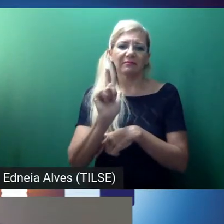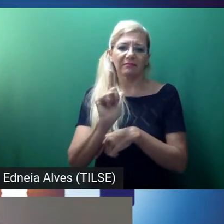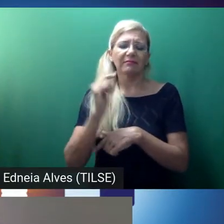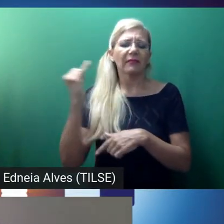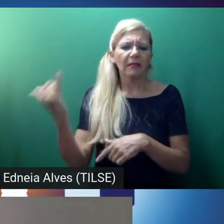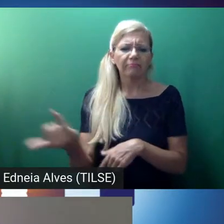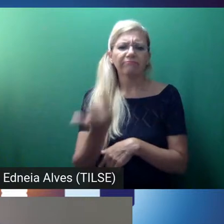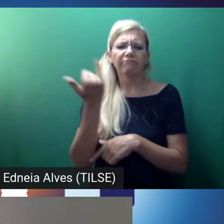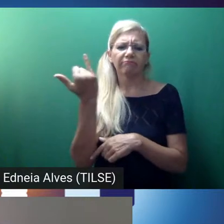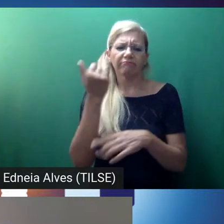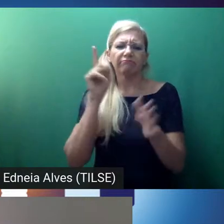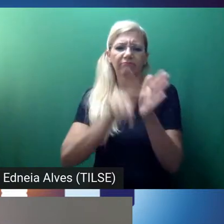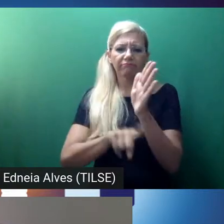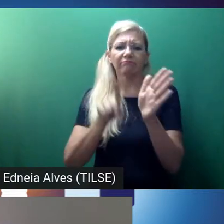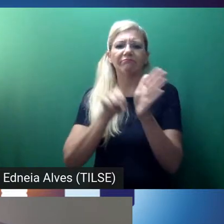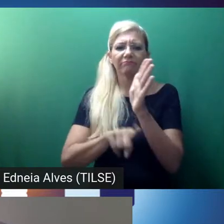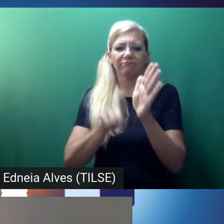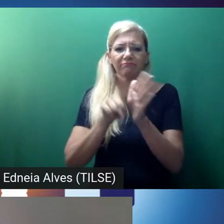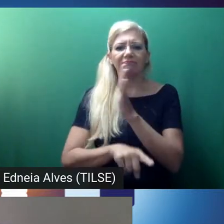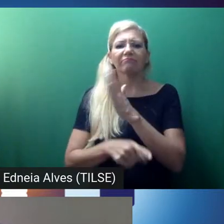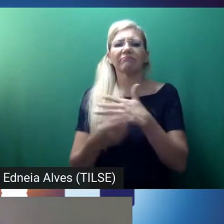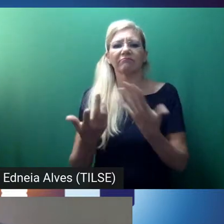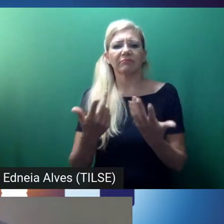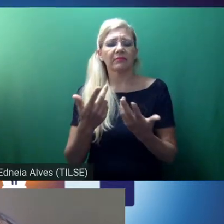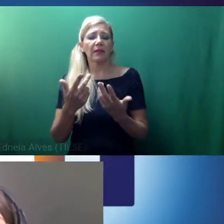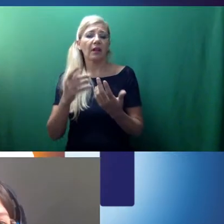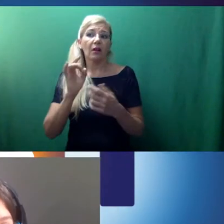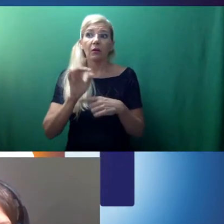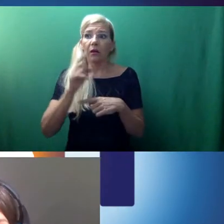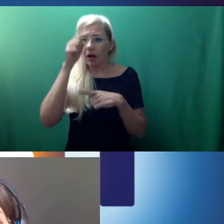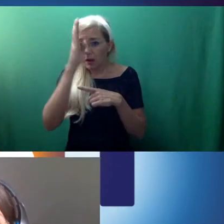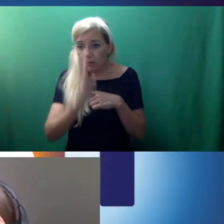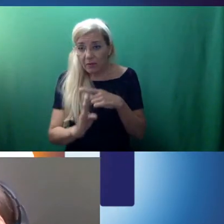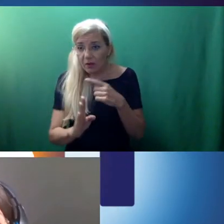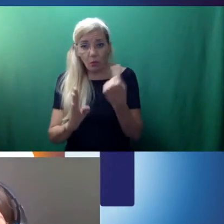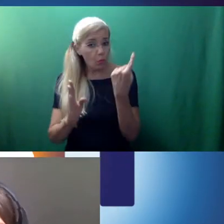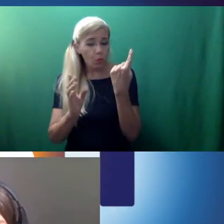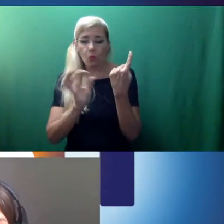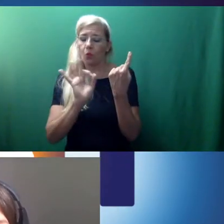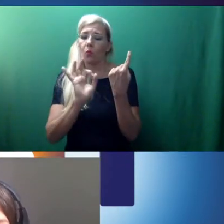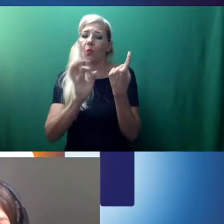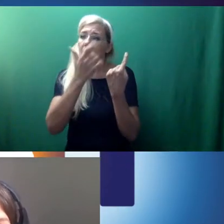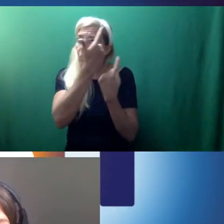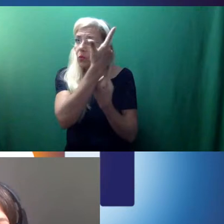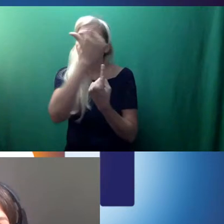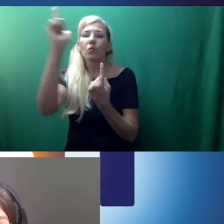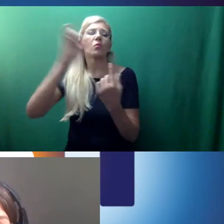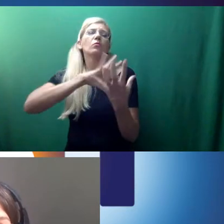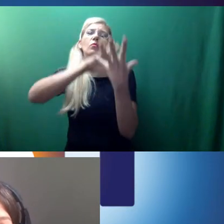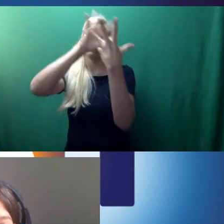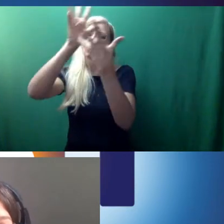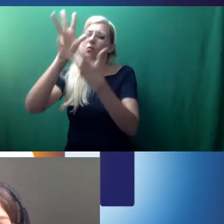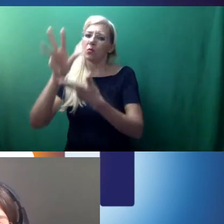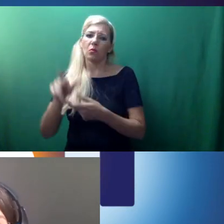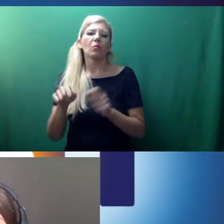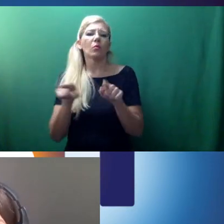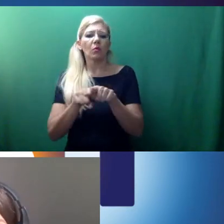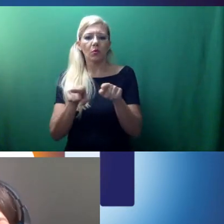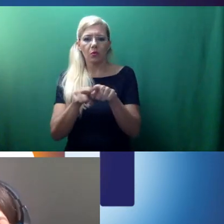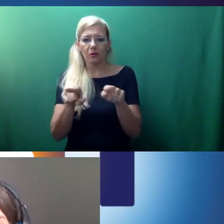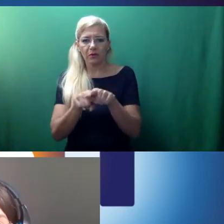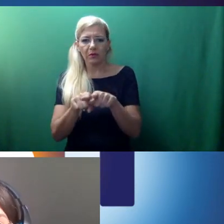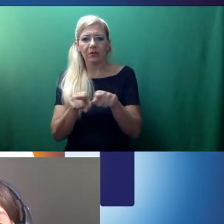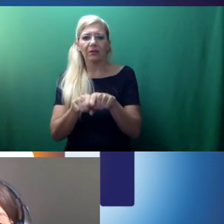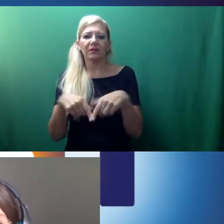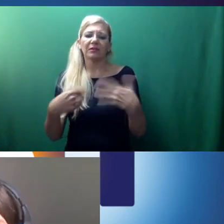important questions, not only in the US, not only in Brazil, but as you mentioned, everywhere in the world. So I would like to say that